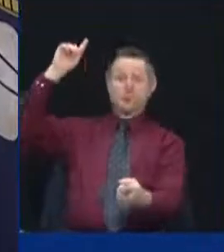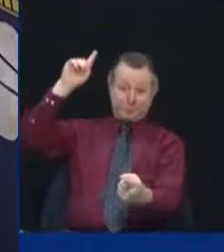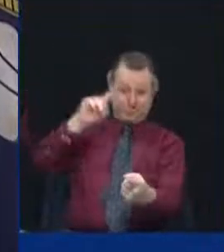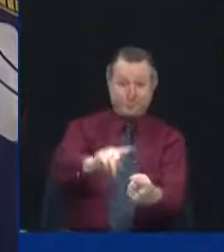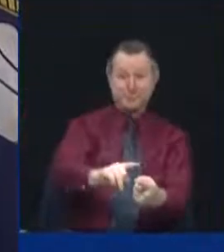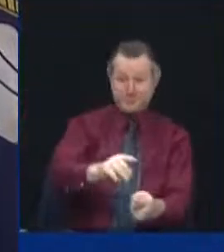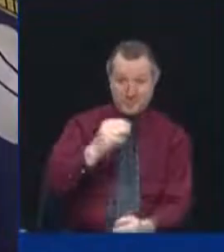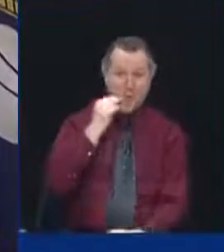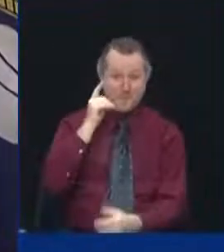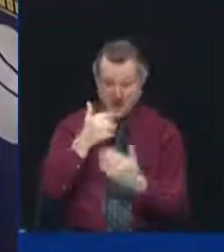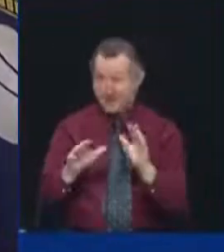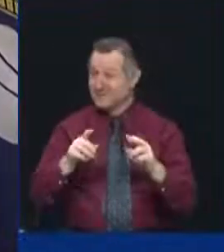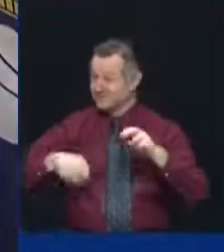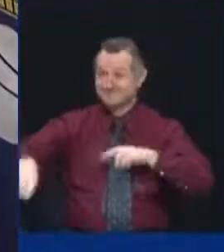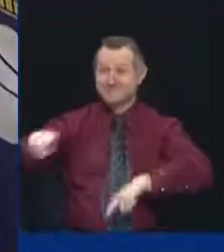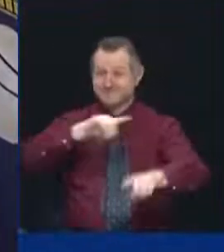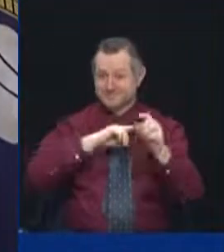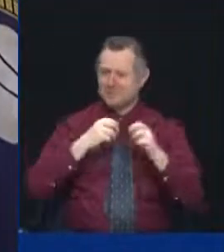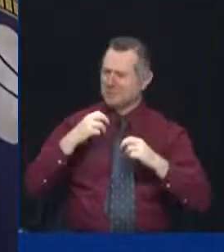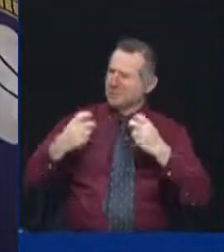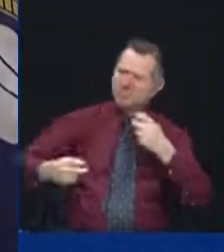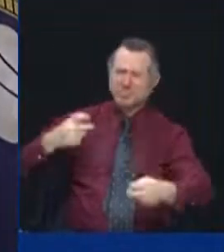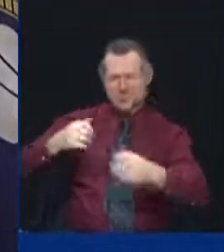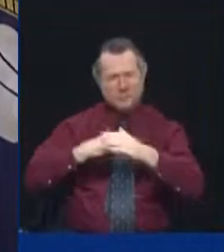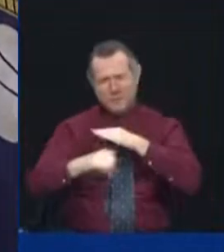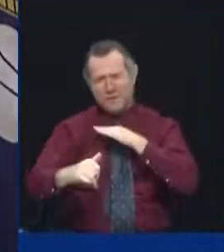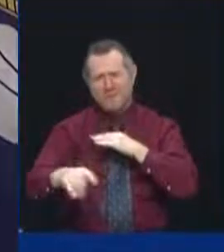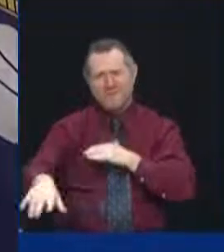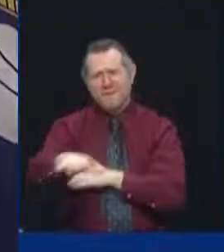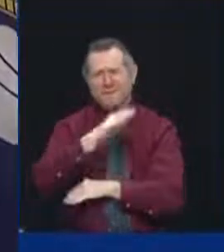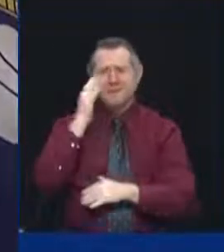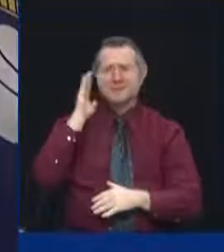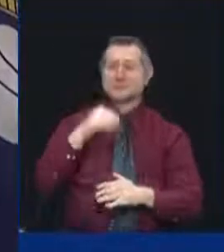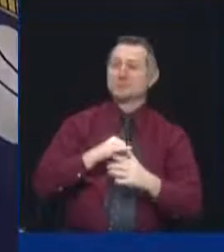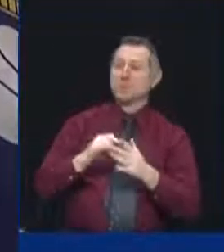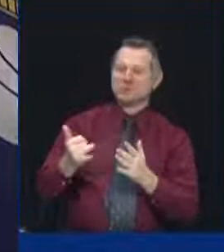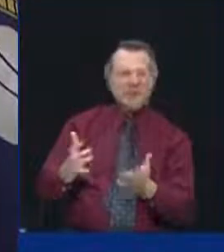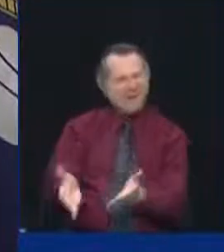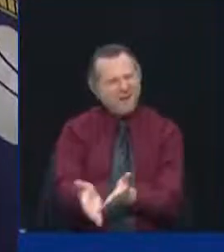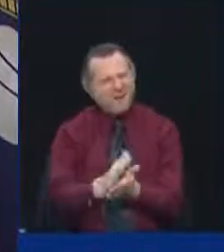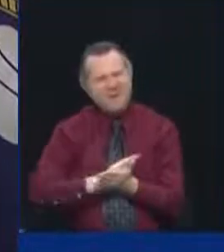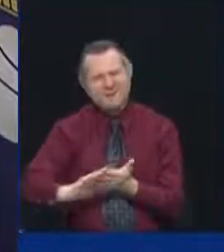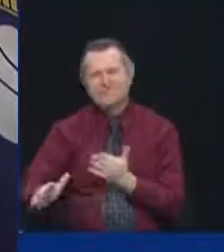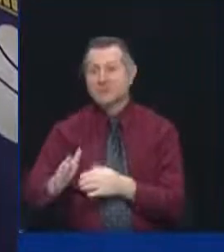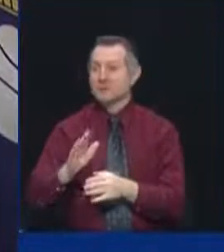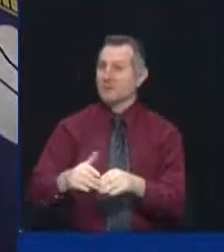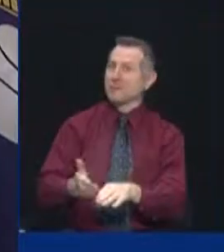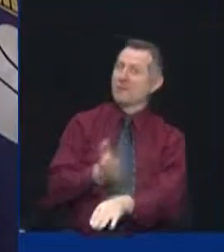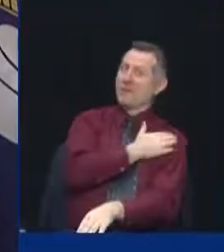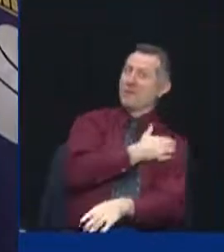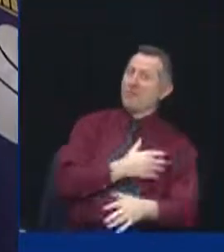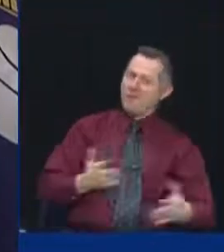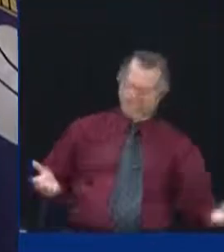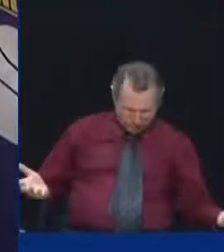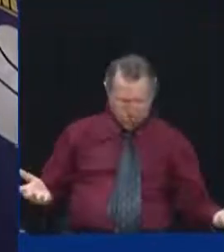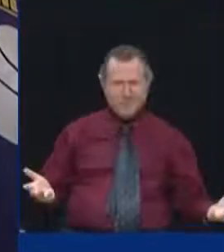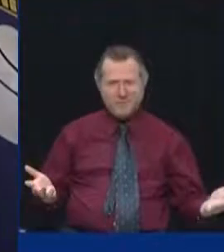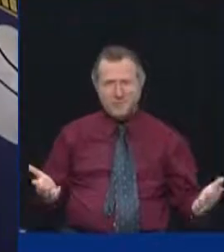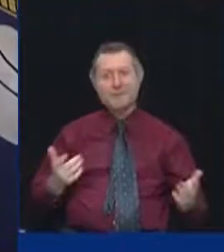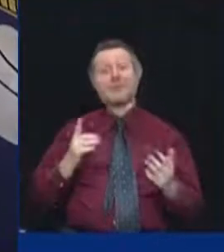in subways. The subways are cleaner than ever before. Okay, so now, new